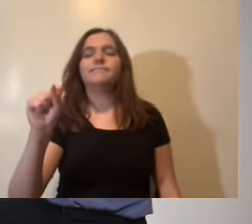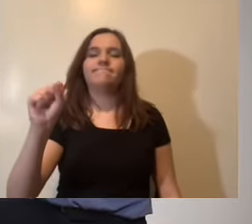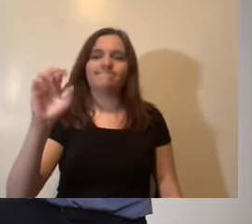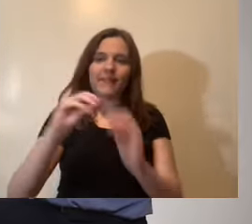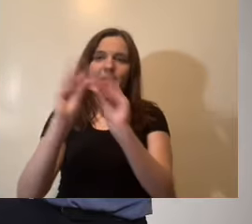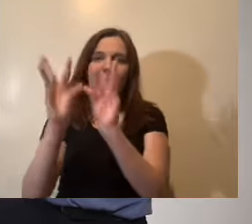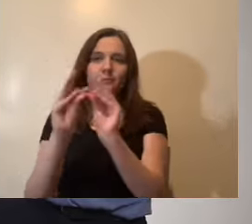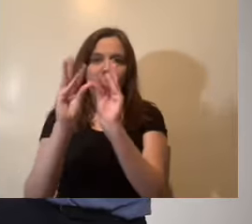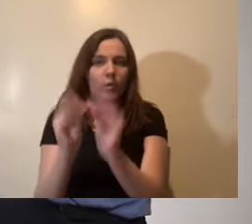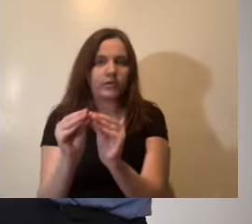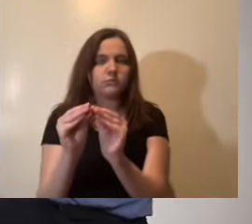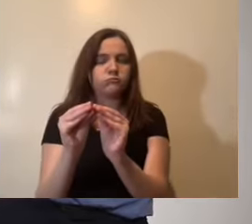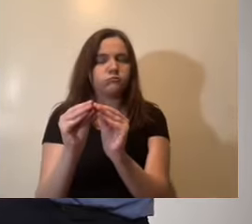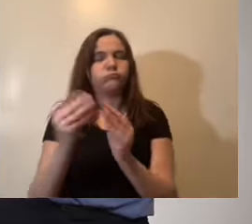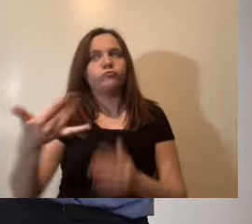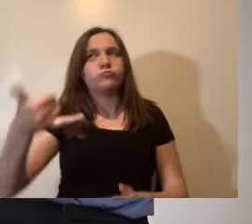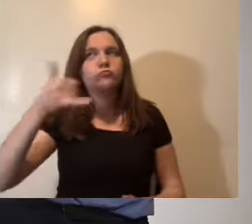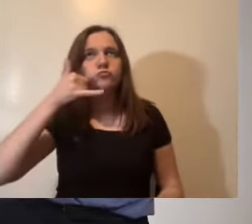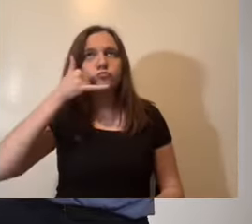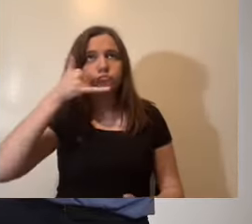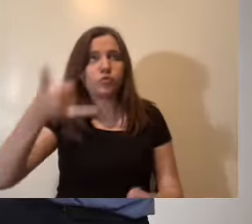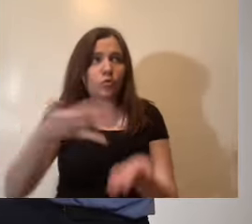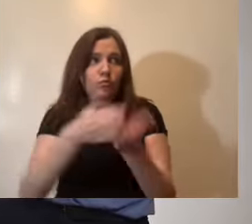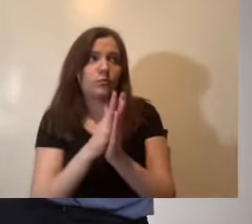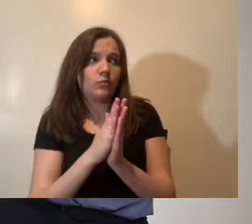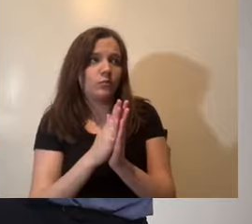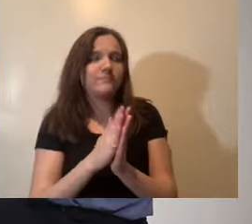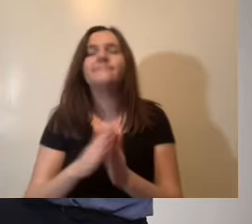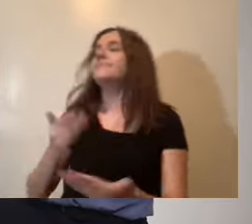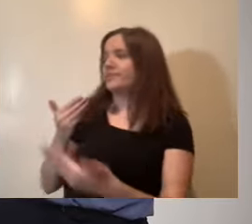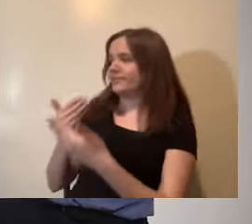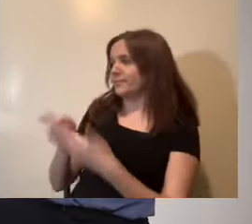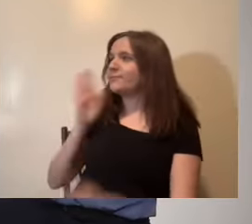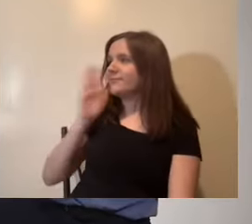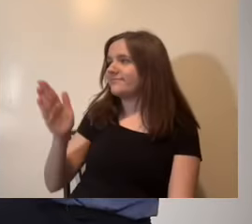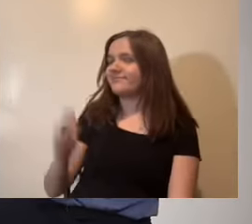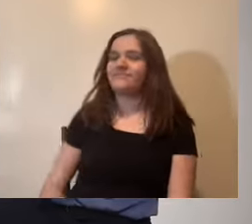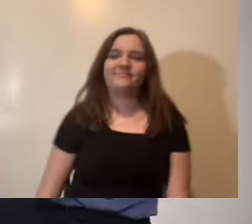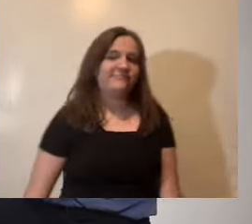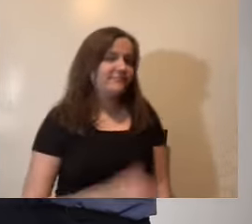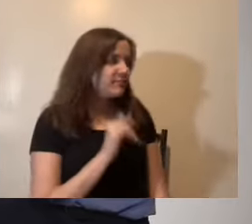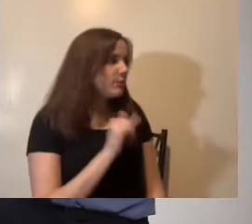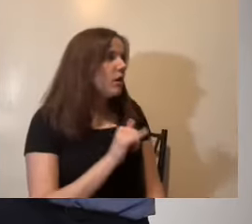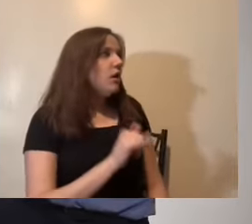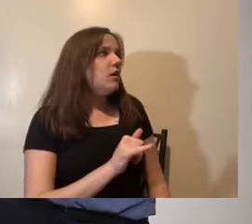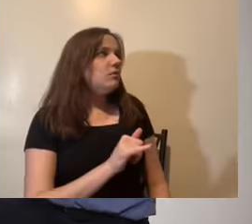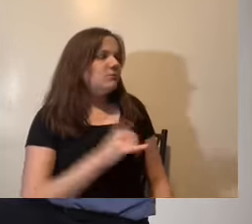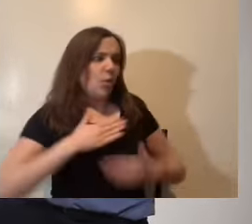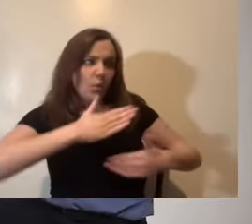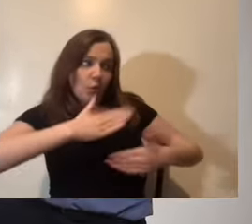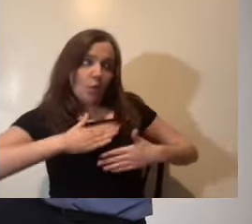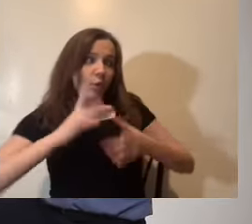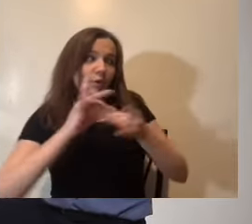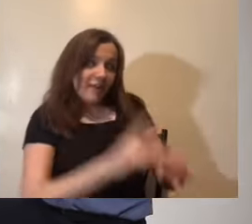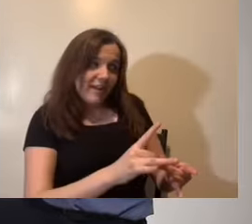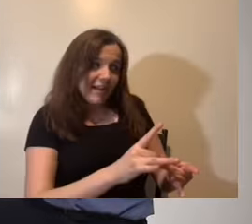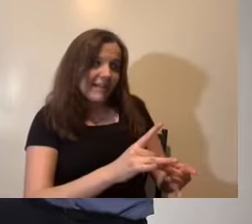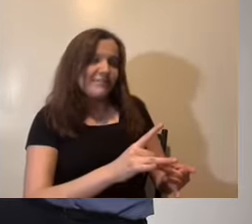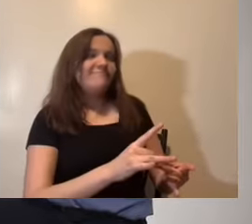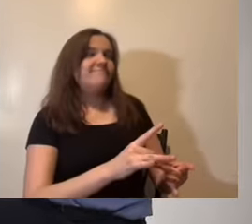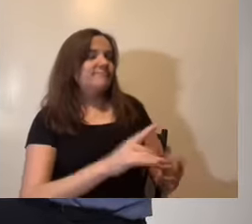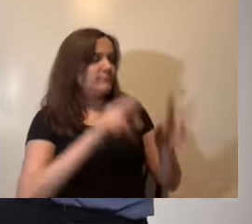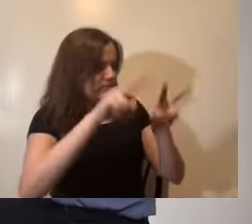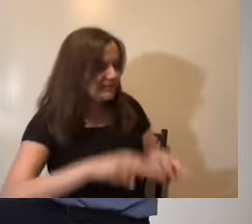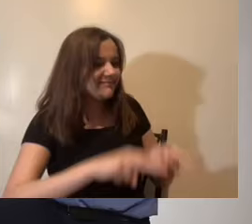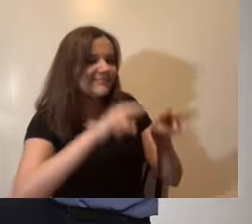right. Based on the nature of illness and my patient's presentation, I don't think C-spine is something that I need to